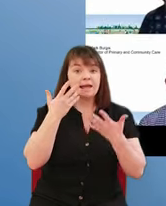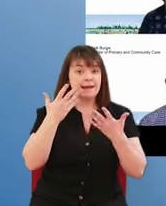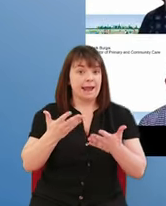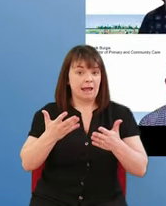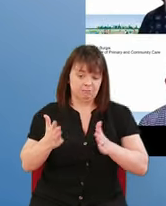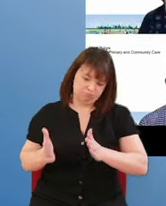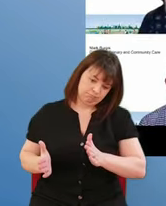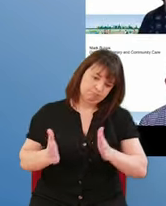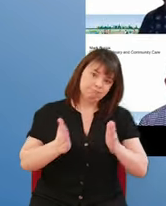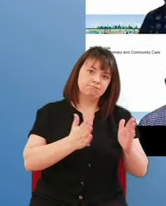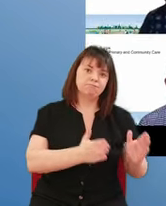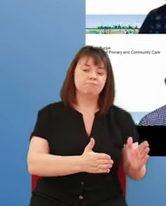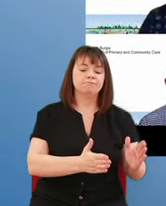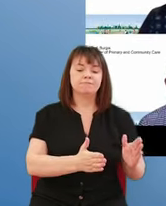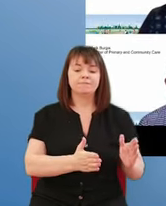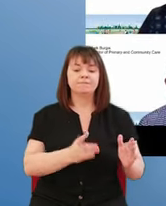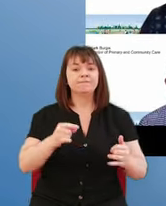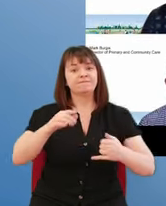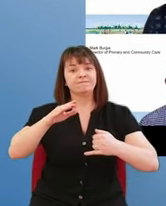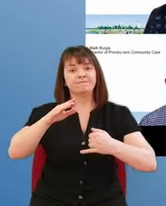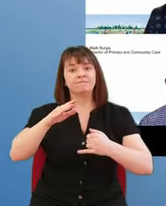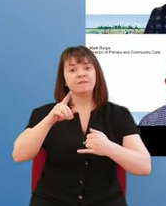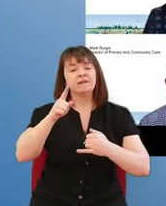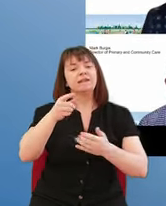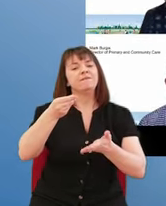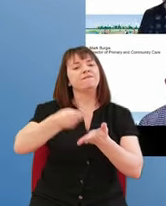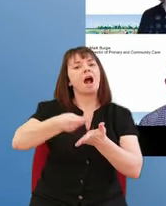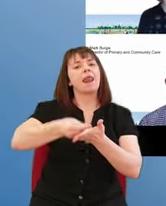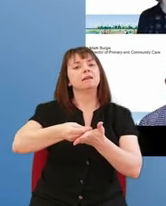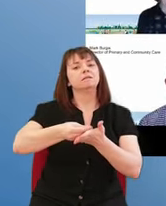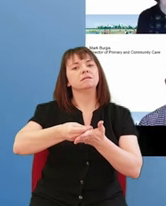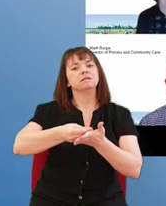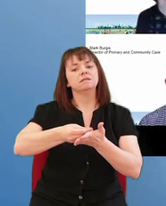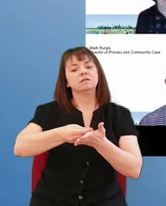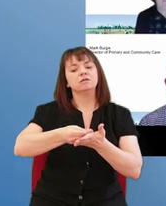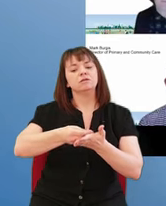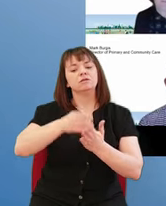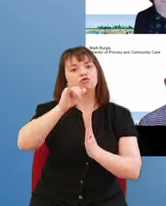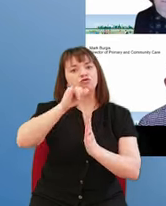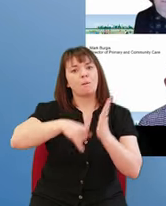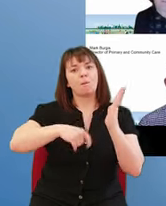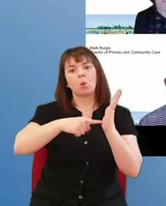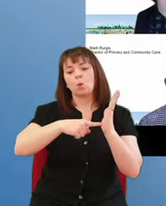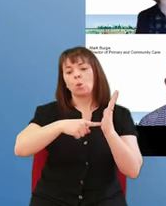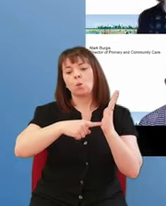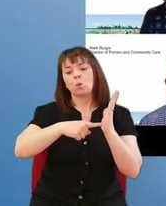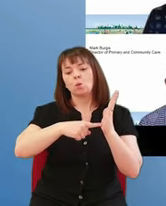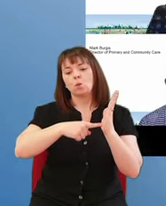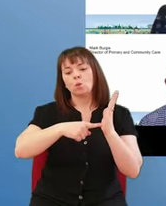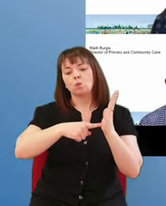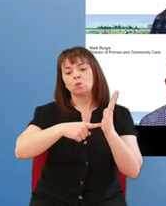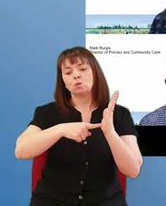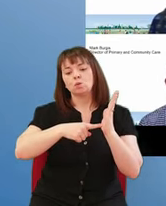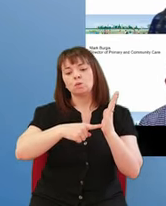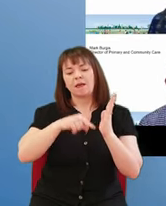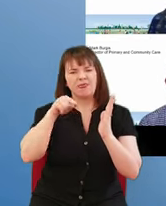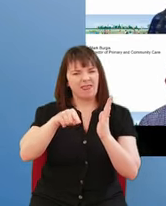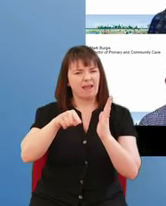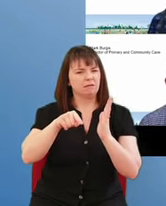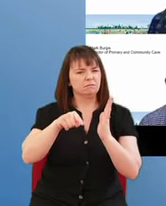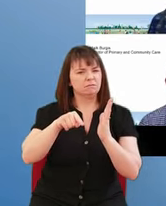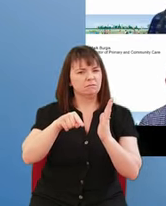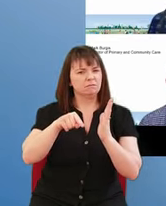just going to, I think James has joined us. James, do you want to give us a highlight, low light? Thank